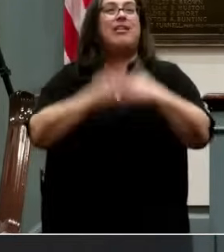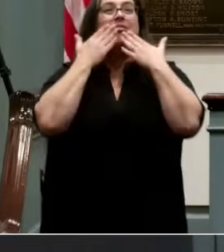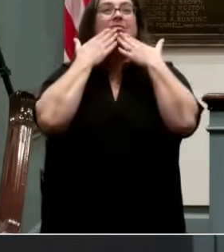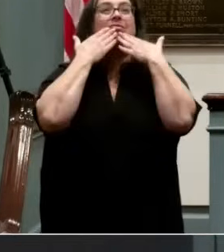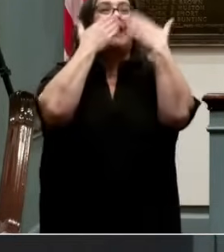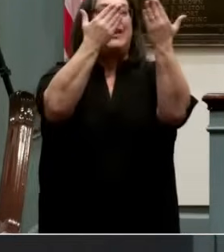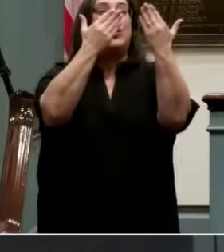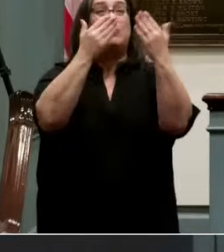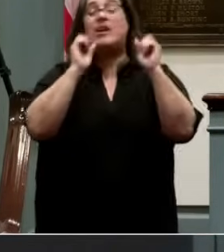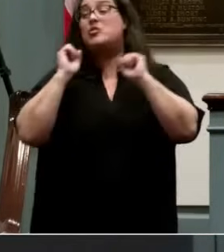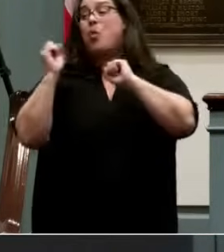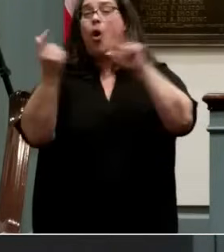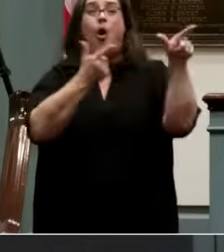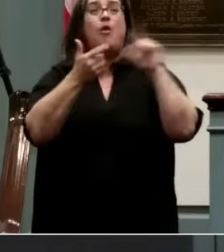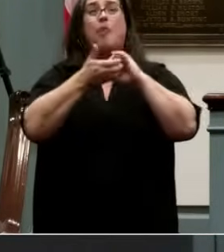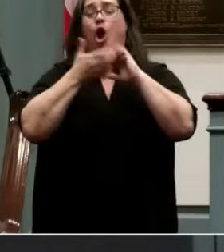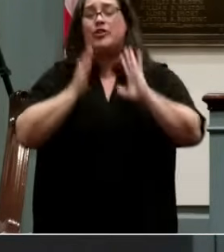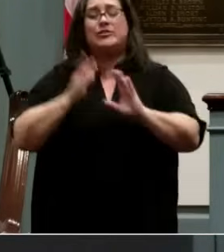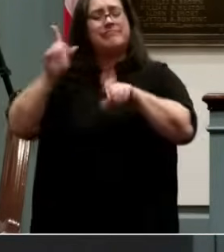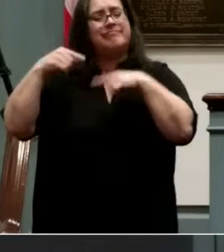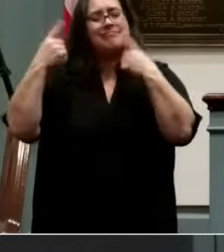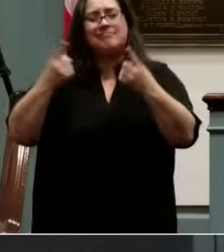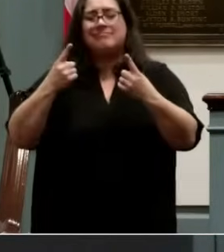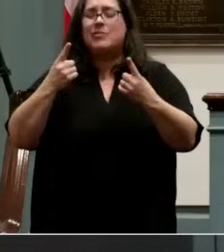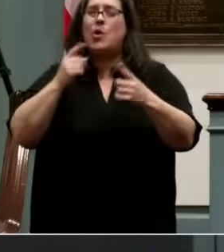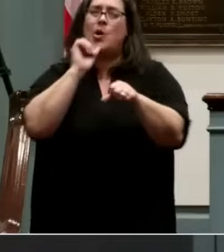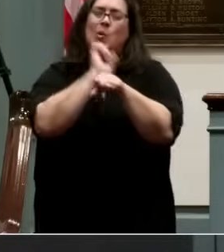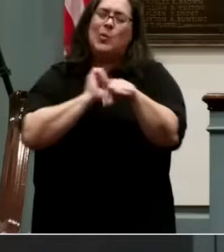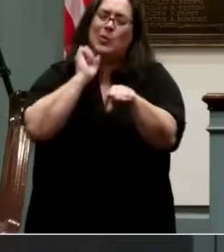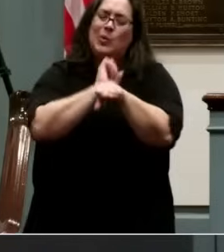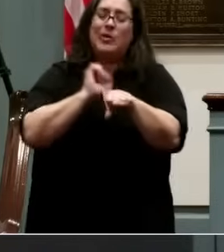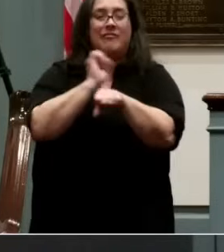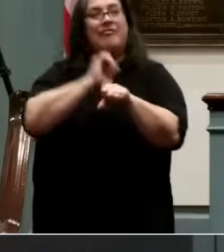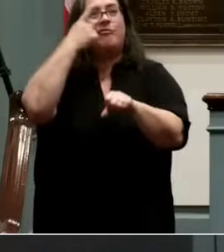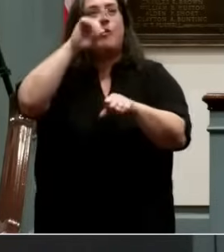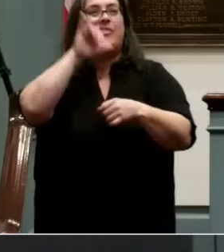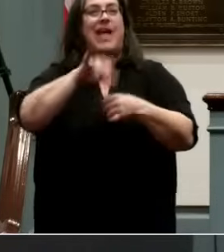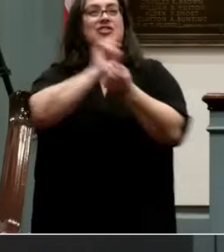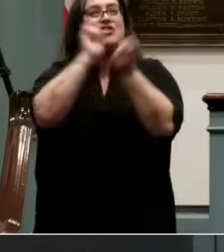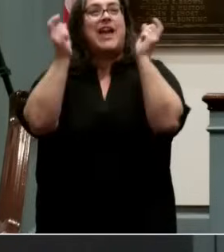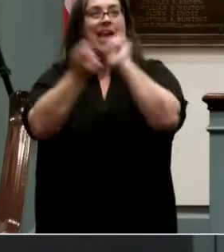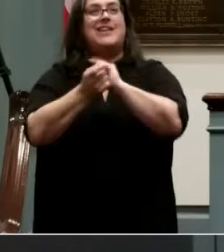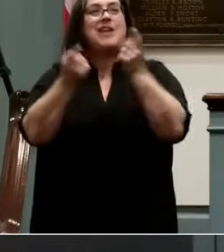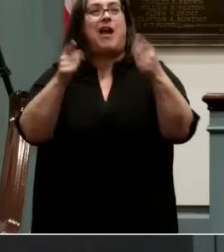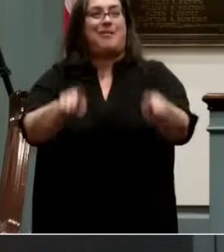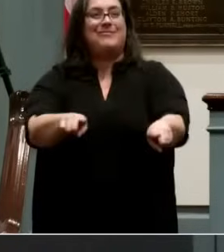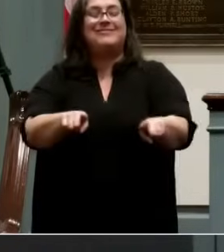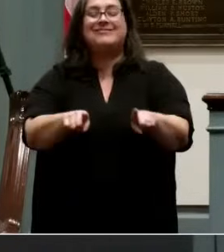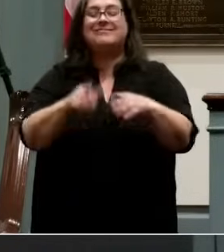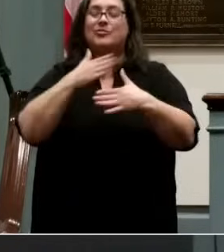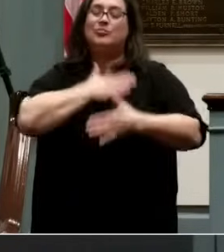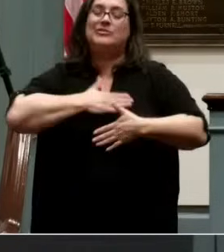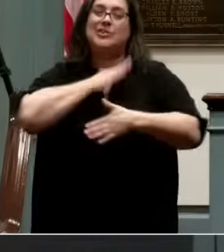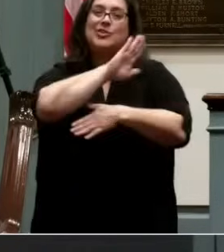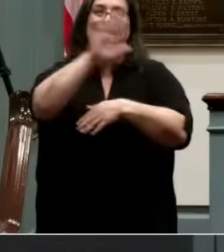Thank you, and to all our partners who worked hard for this change. We appreciate your